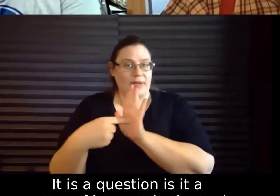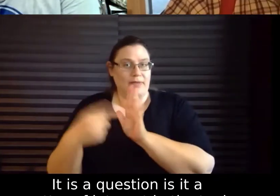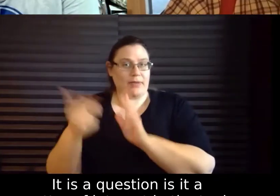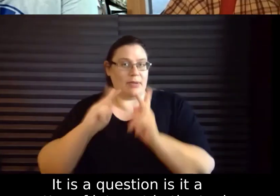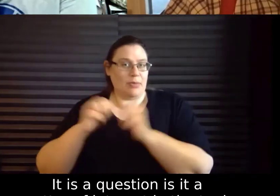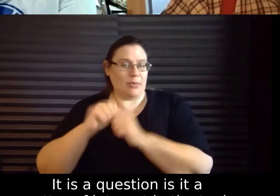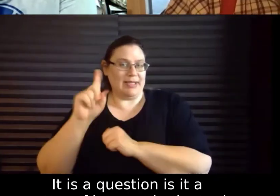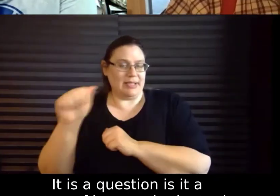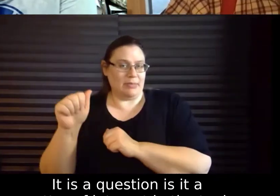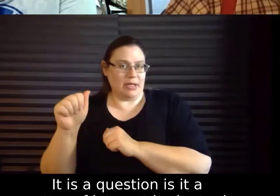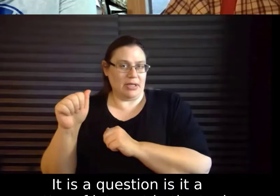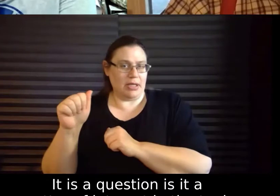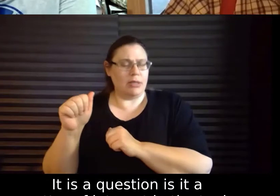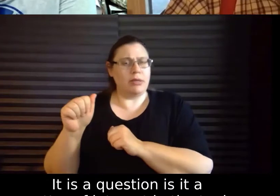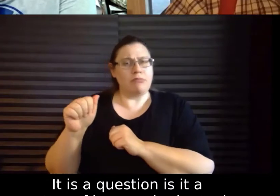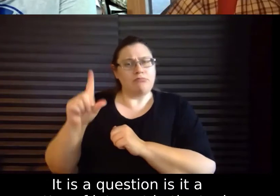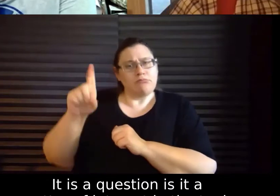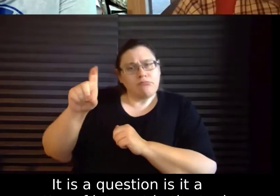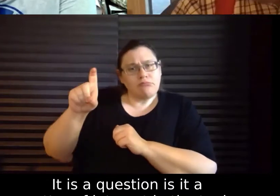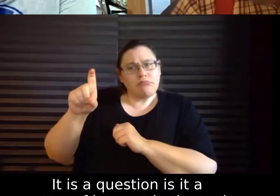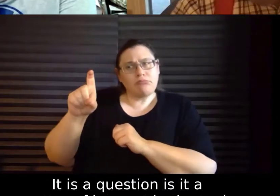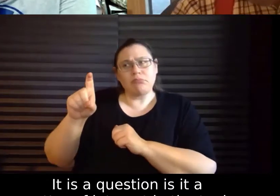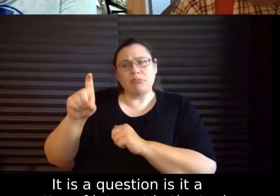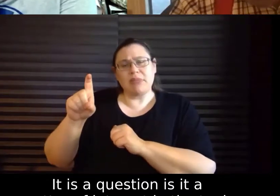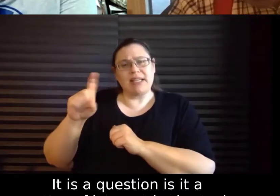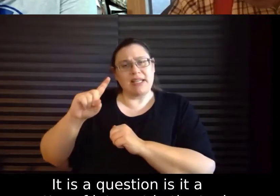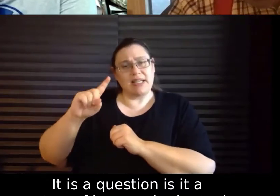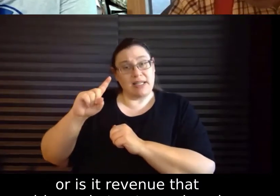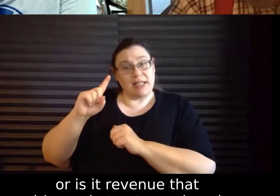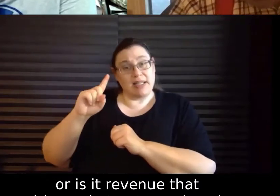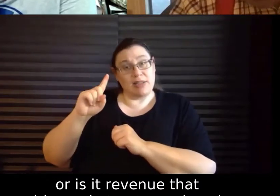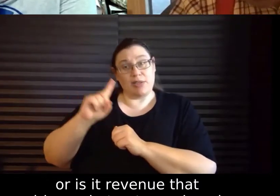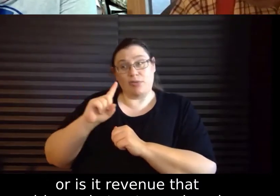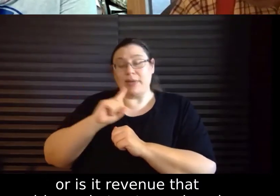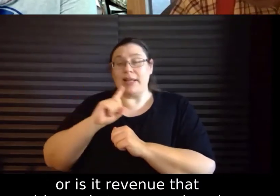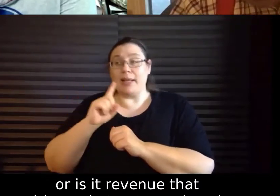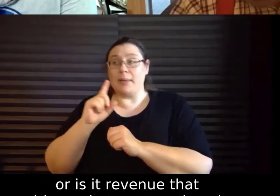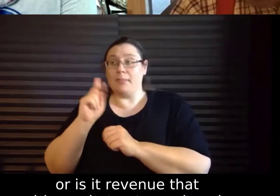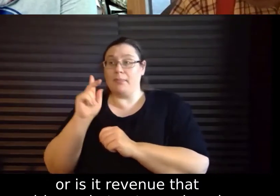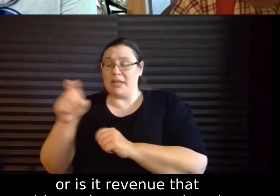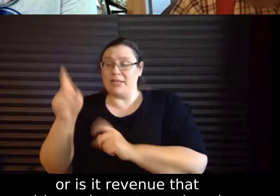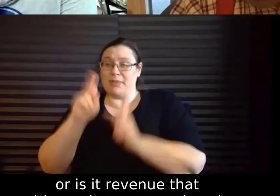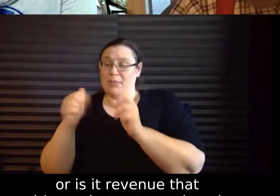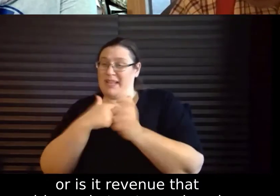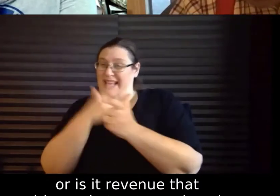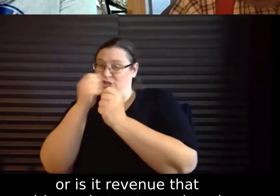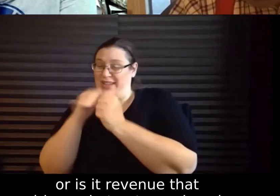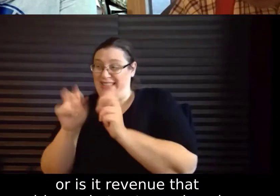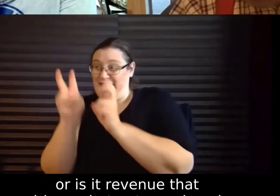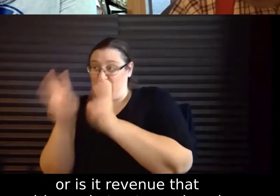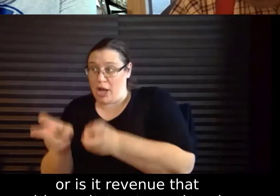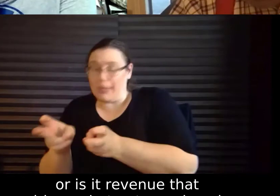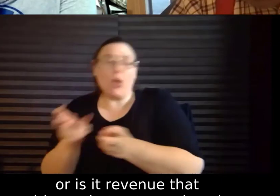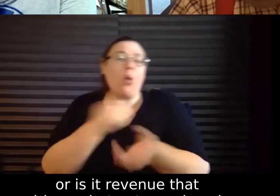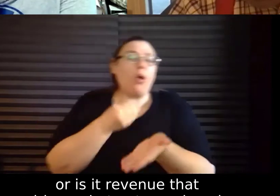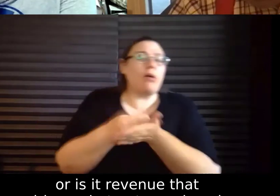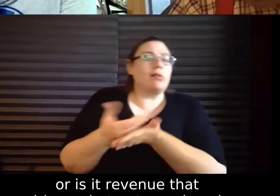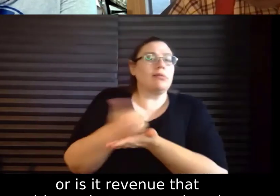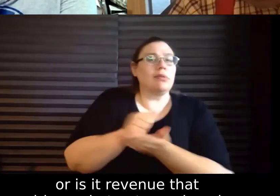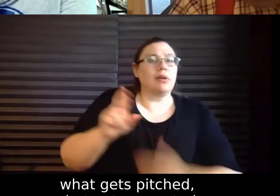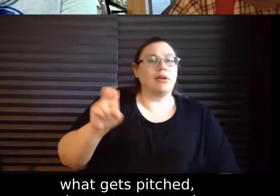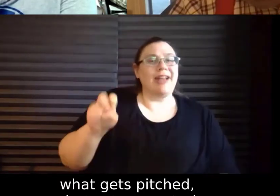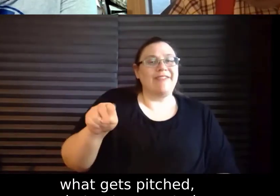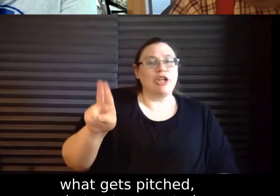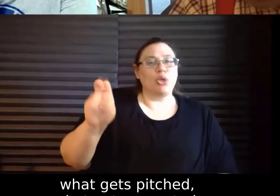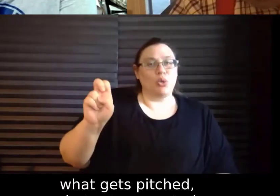is it really a matter of interest in the topic, or is it about revenue that drives what gets